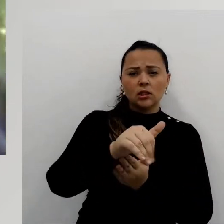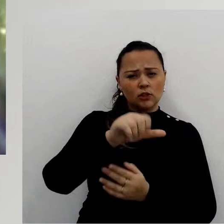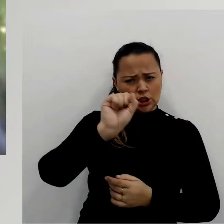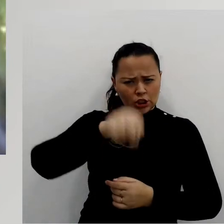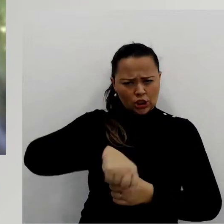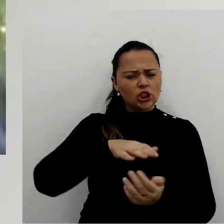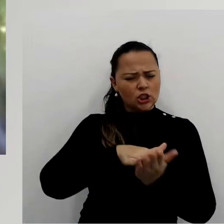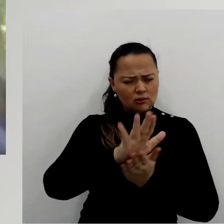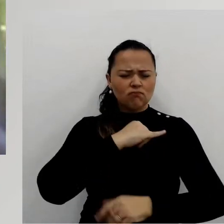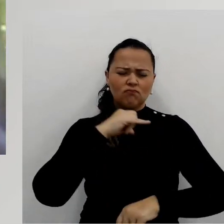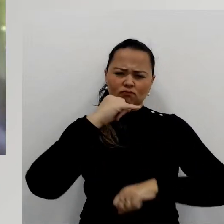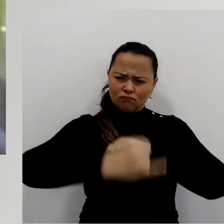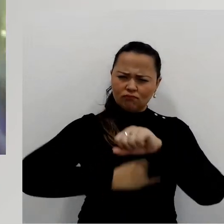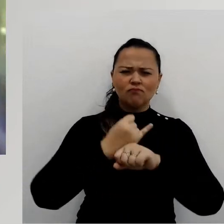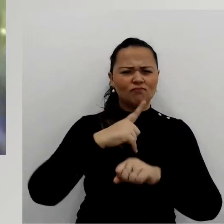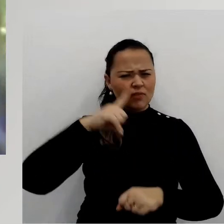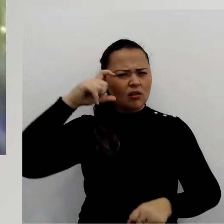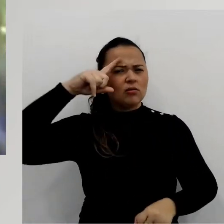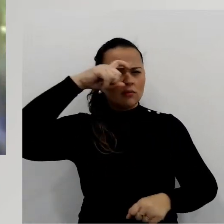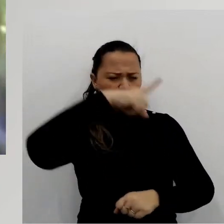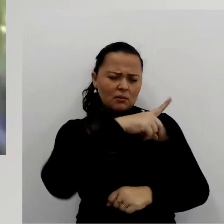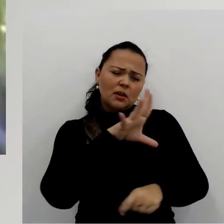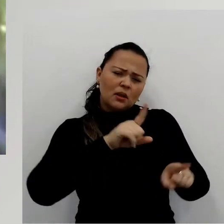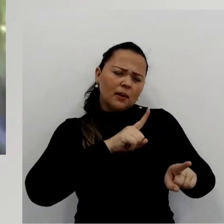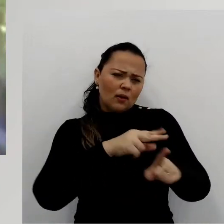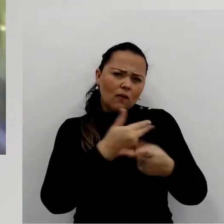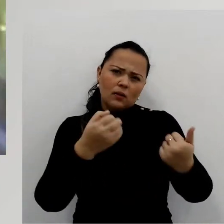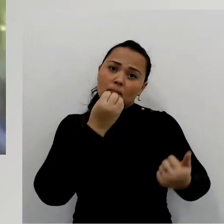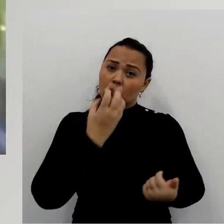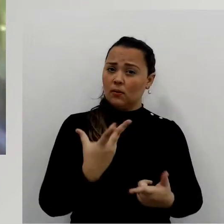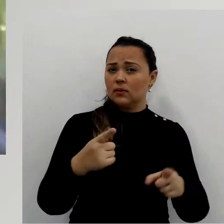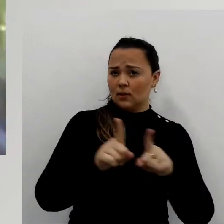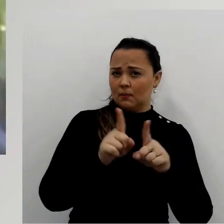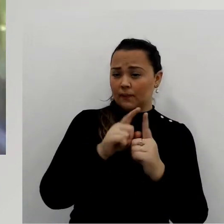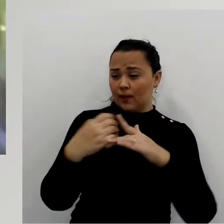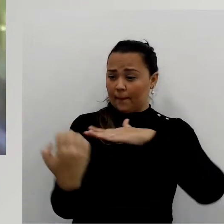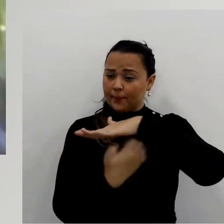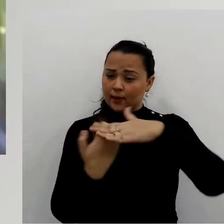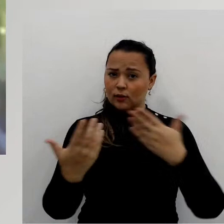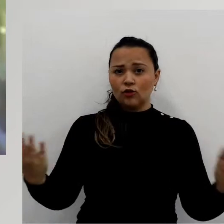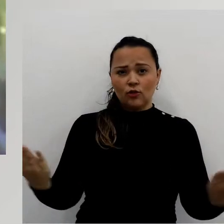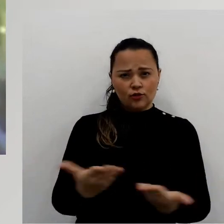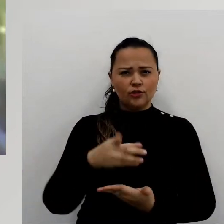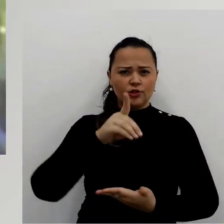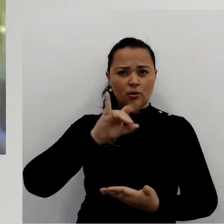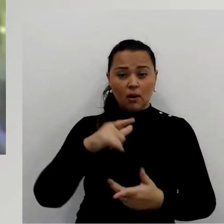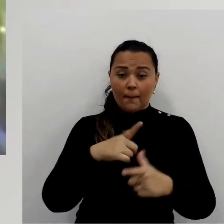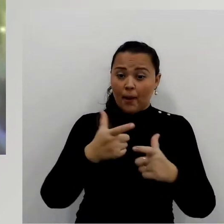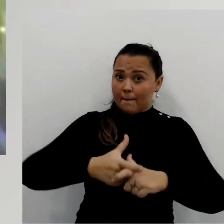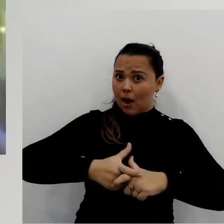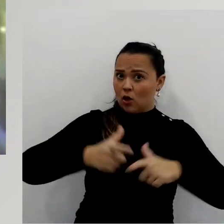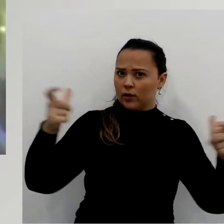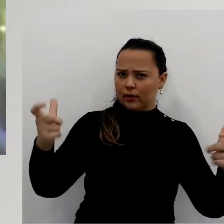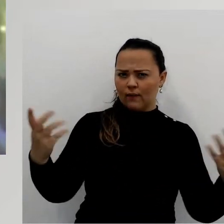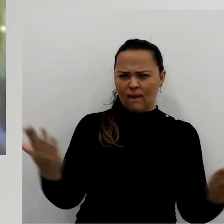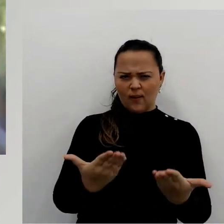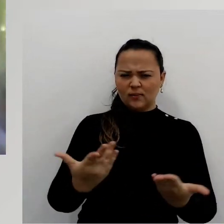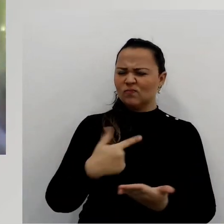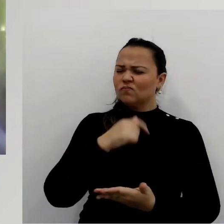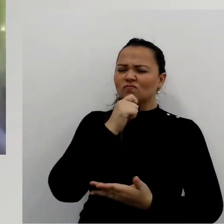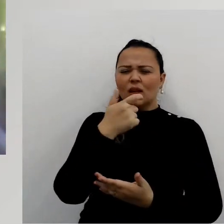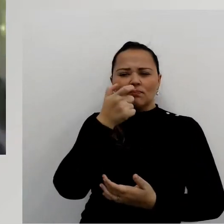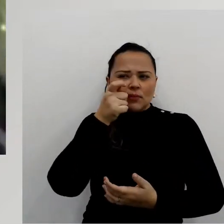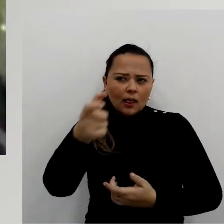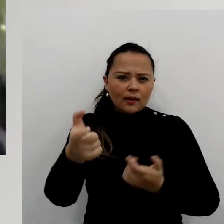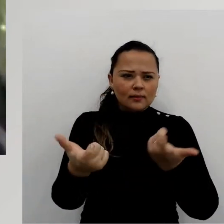for today's printing company because customers are not buying long runs anymore. And although many new offset presses can do